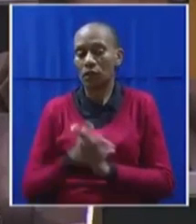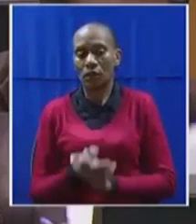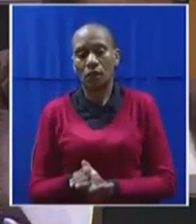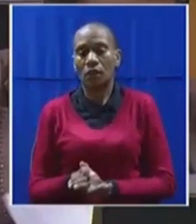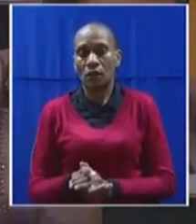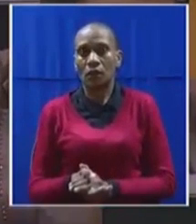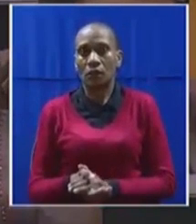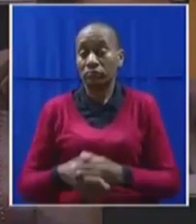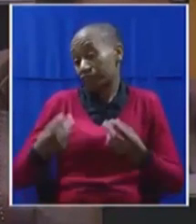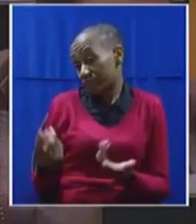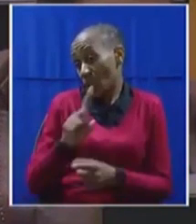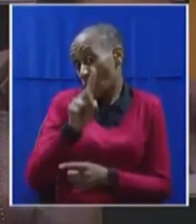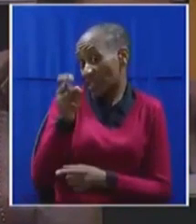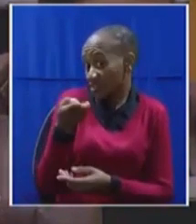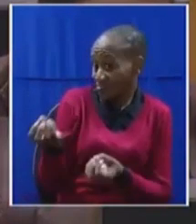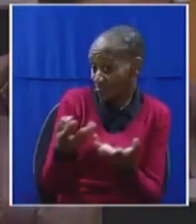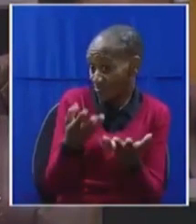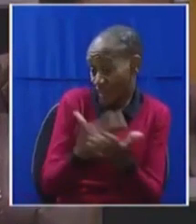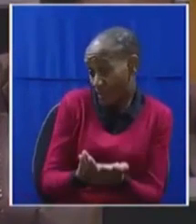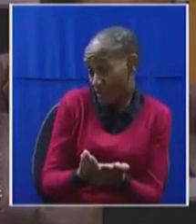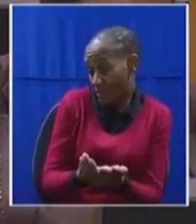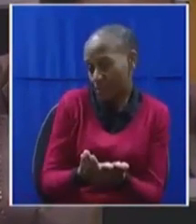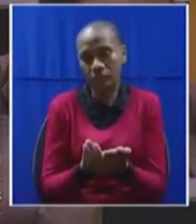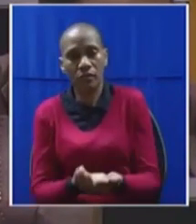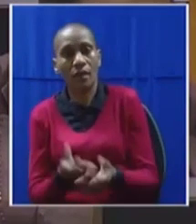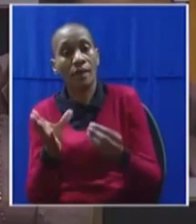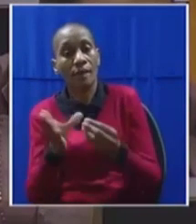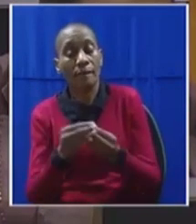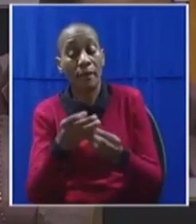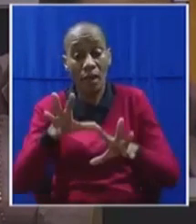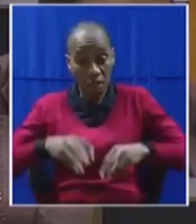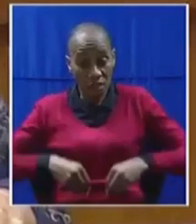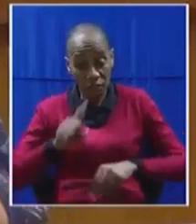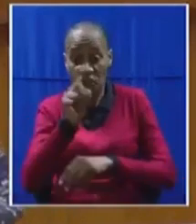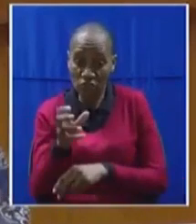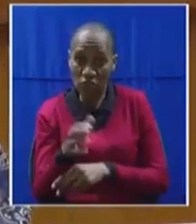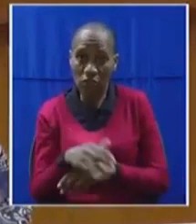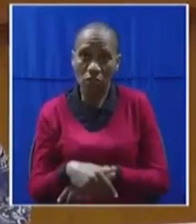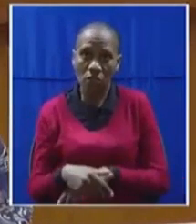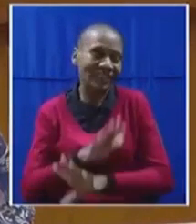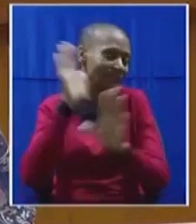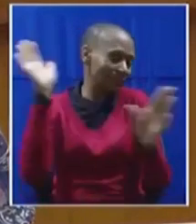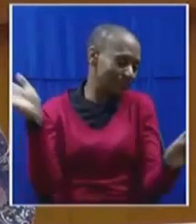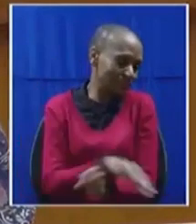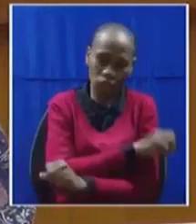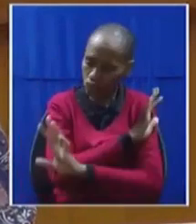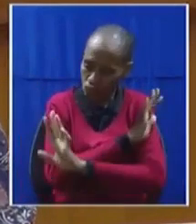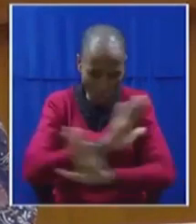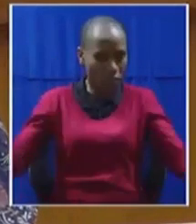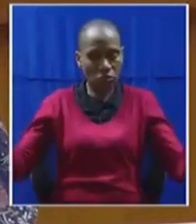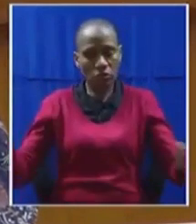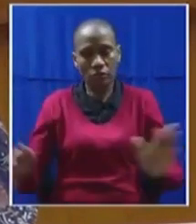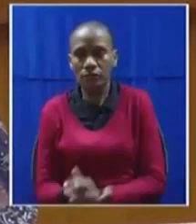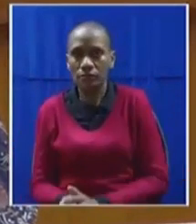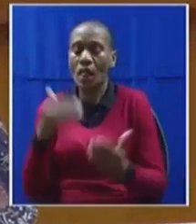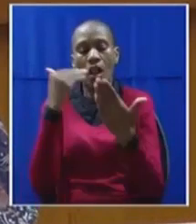Honourable Member take a question? Honourable Kohler Barnard, can you take a question? Absolutely not. Okay, the list